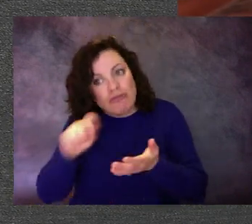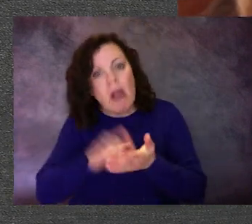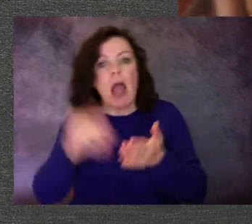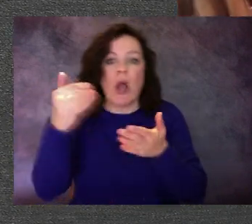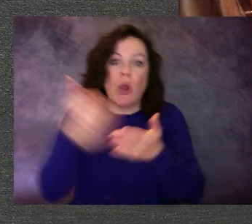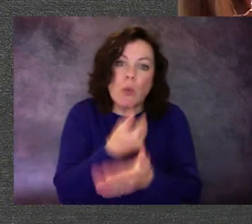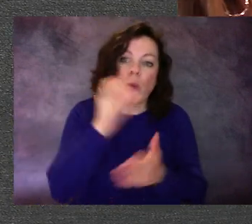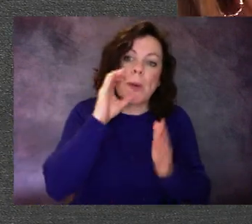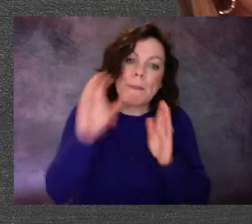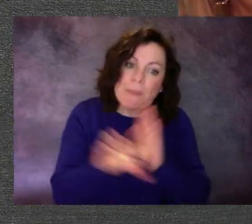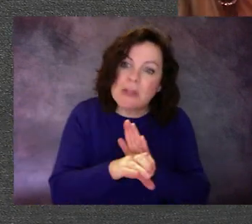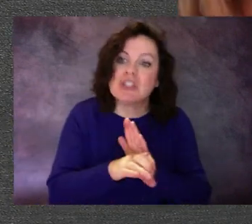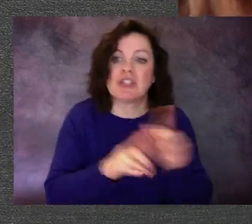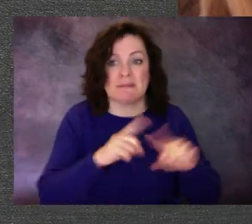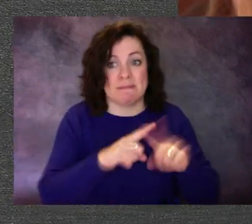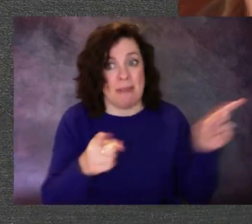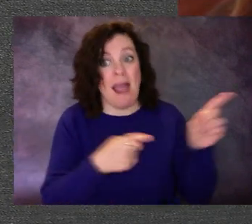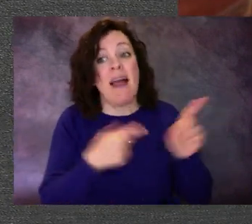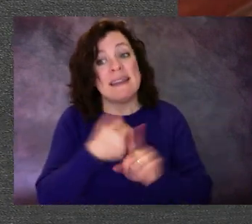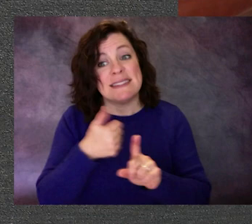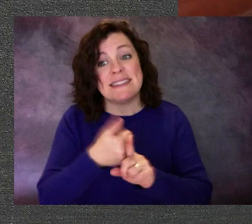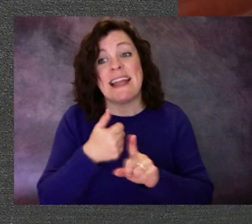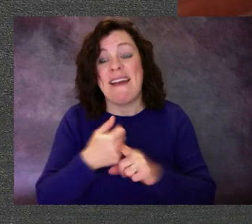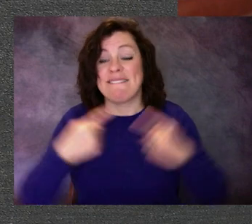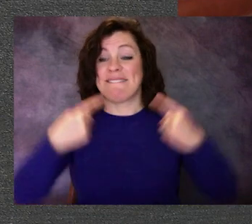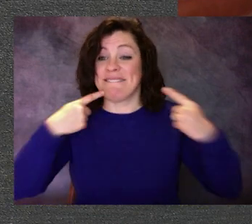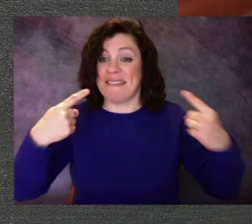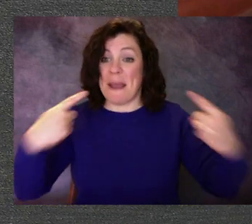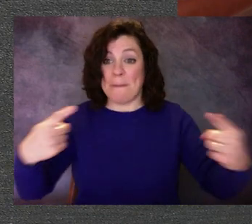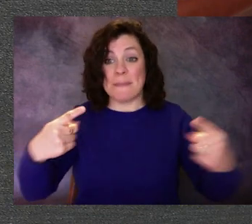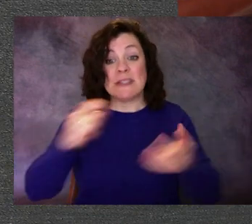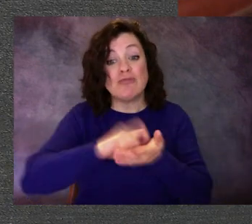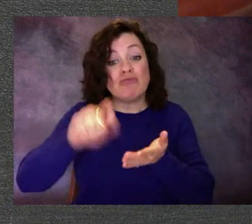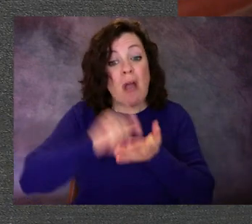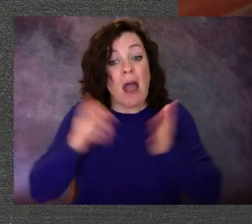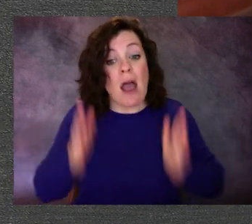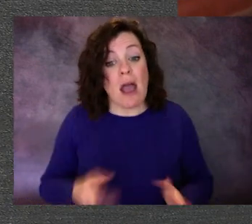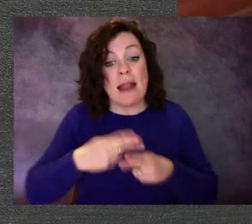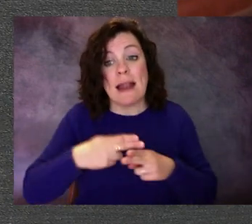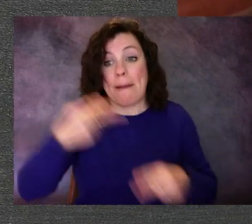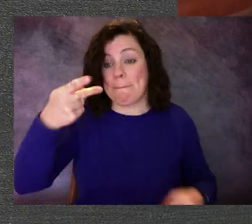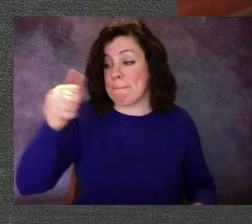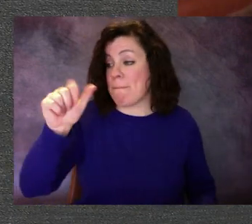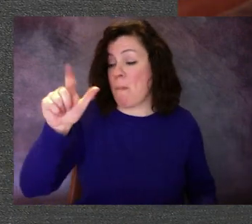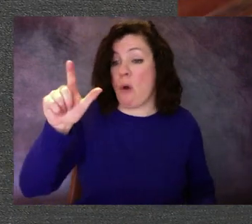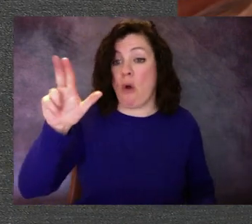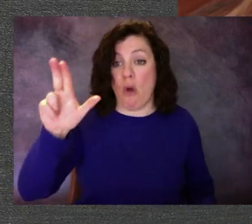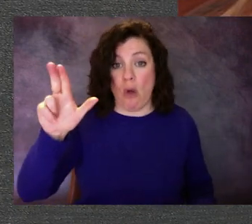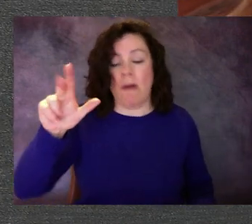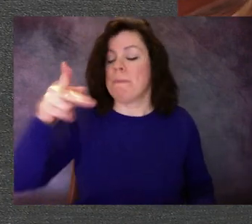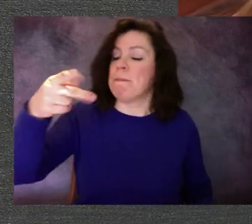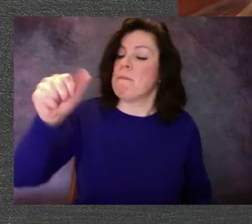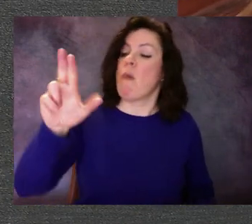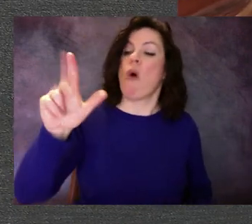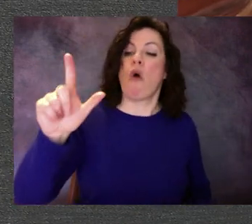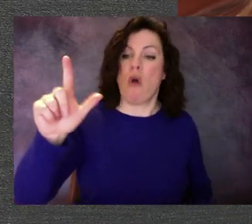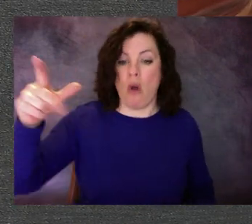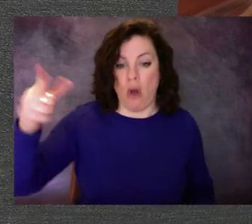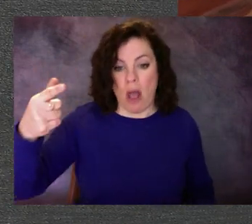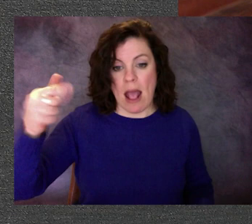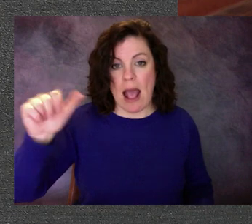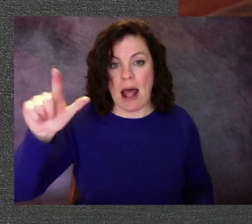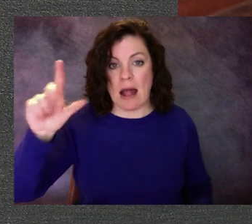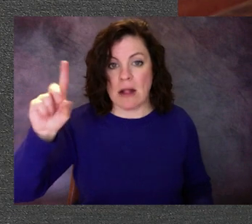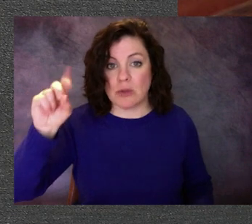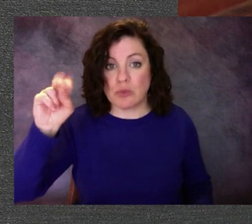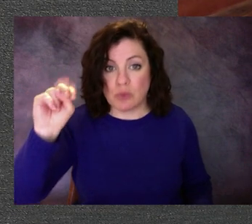pictures. One of those famous authors is Paul Galdone. He has done a lot of fairy tales. Now, he lived a while ago,